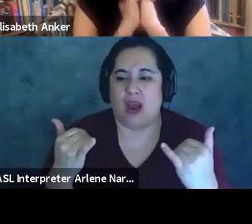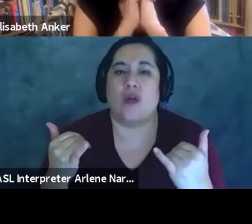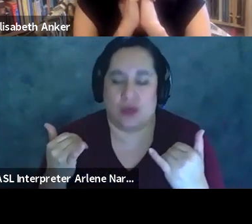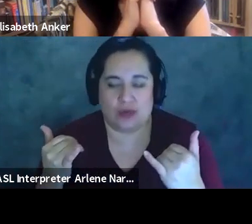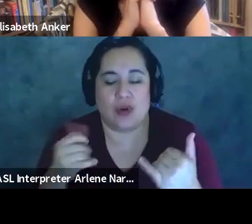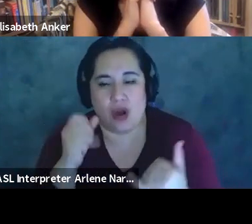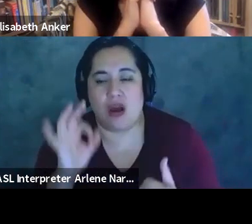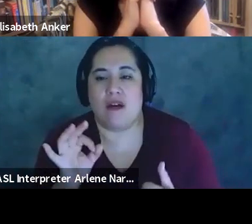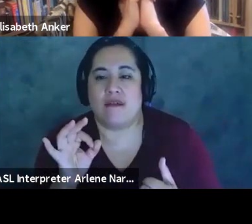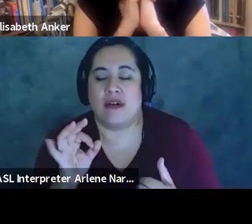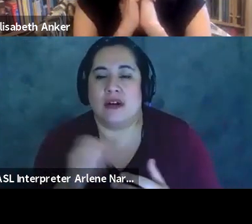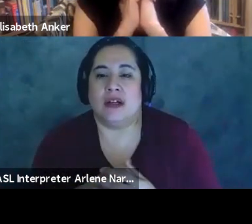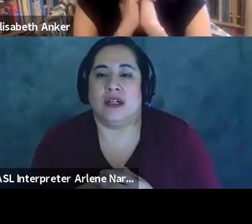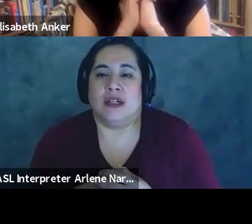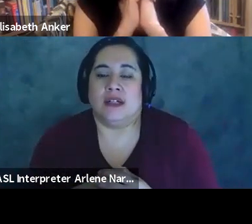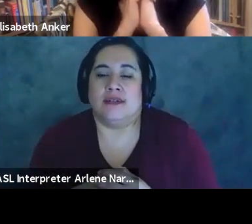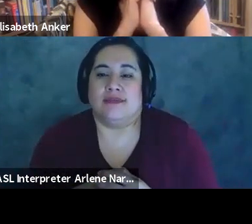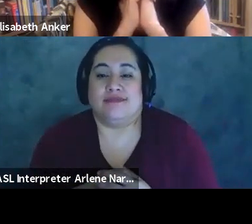of which